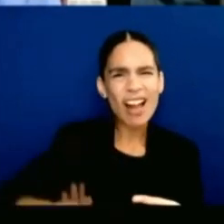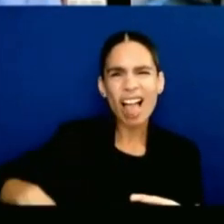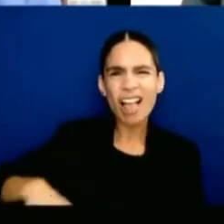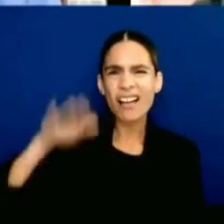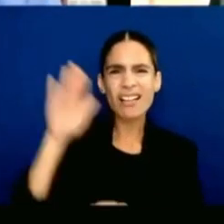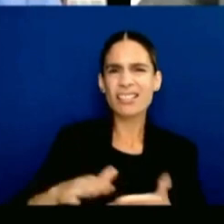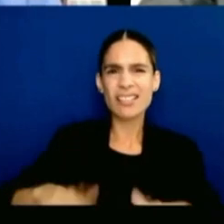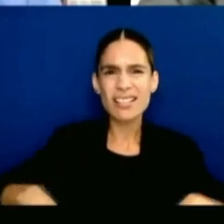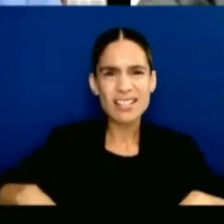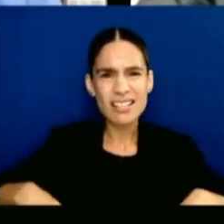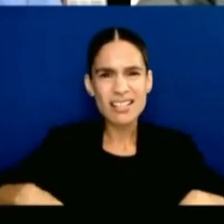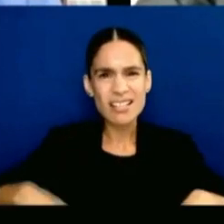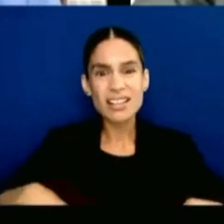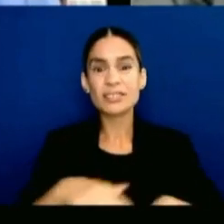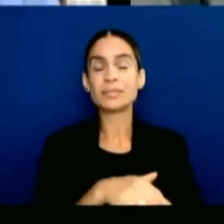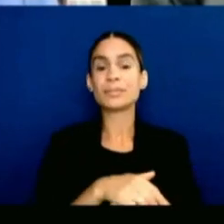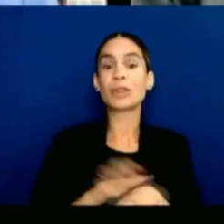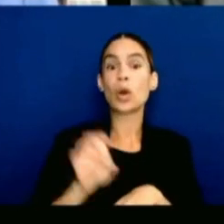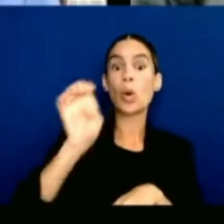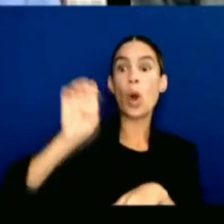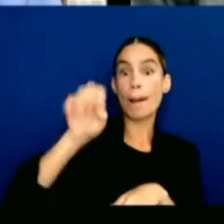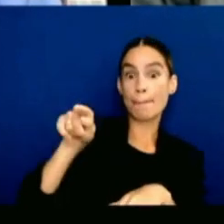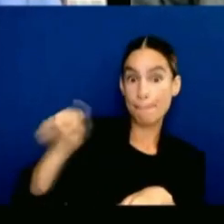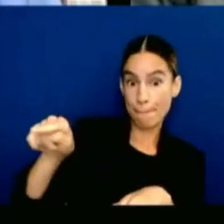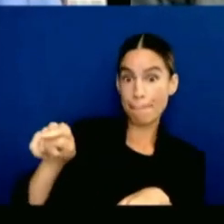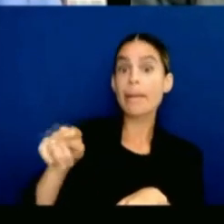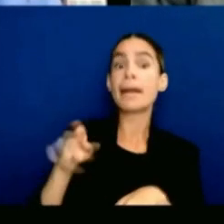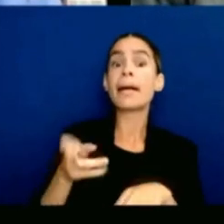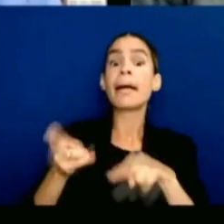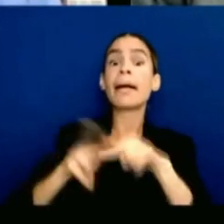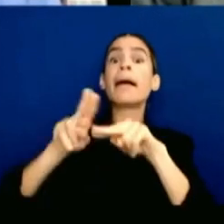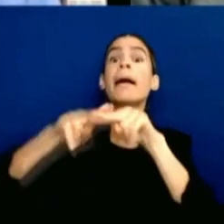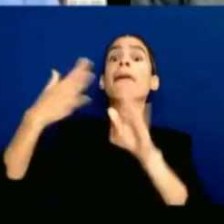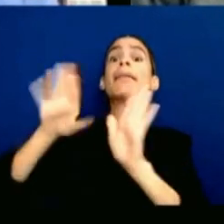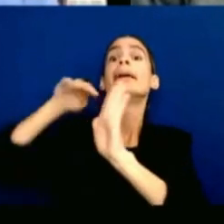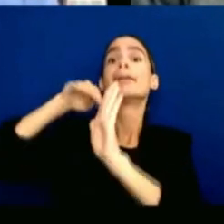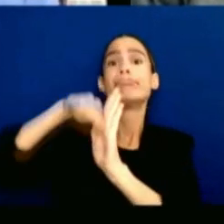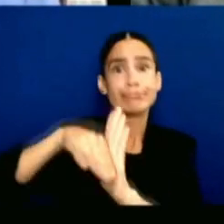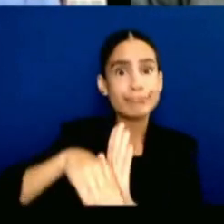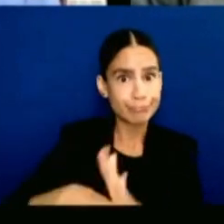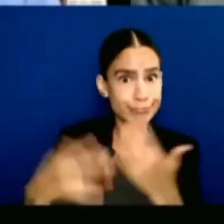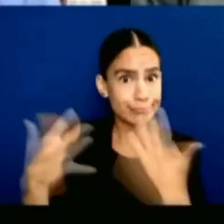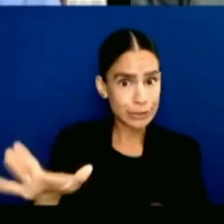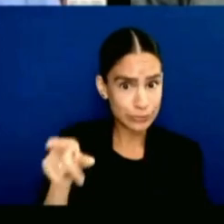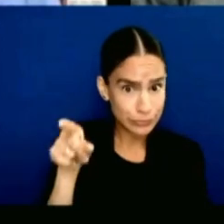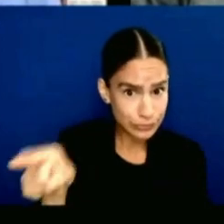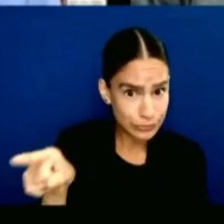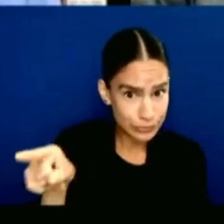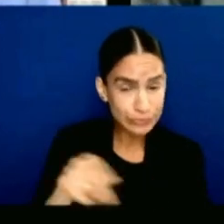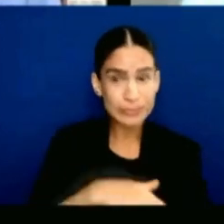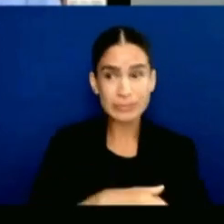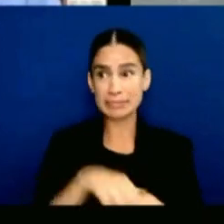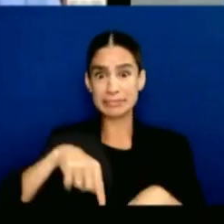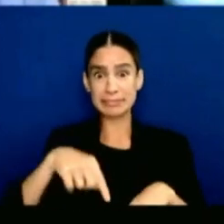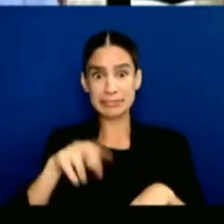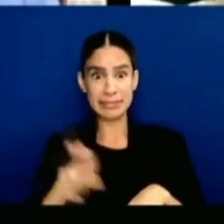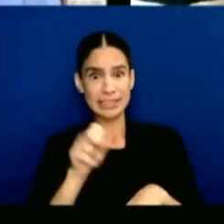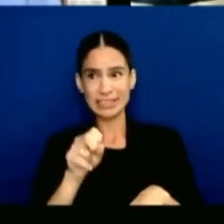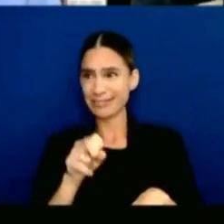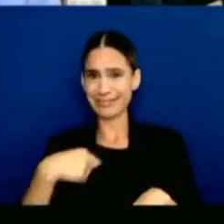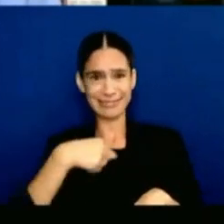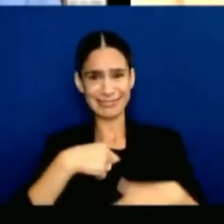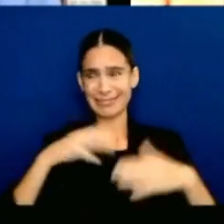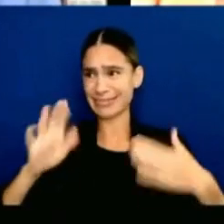up and then came down to baseline. Now they're having little blips, as you might expect, as they try to reopen. We went